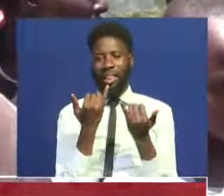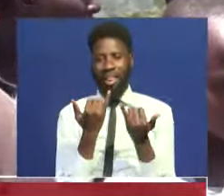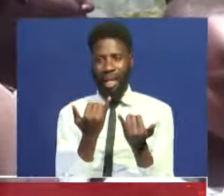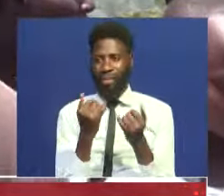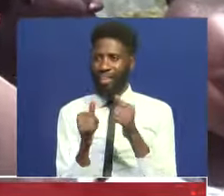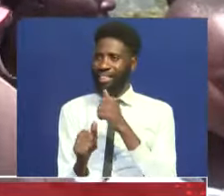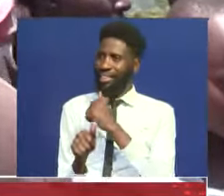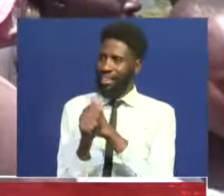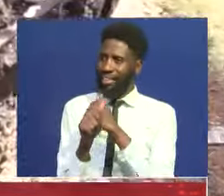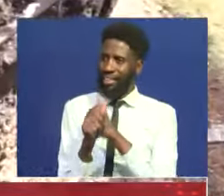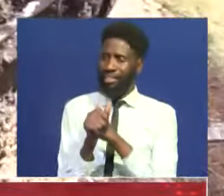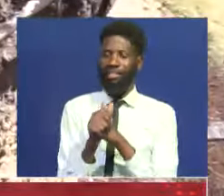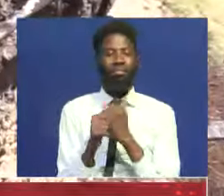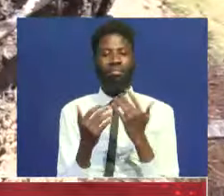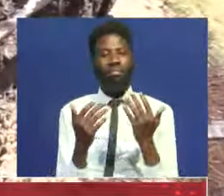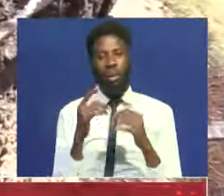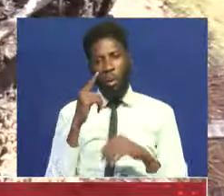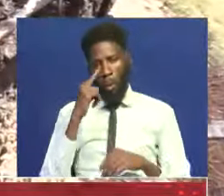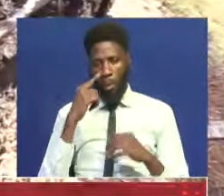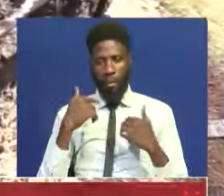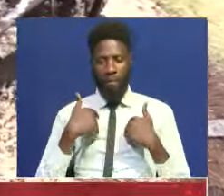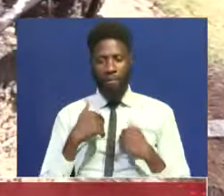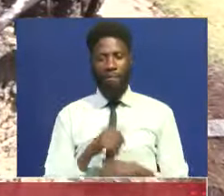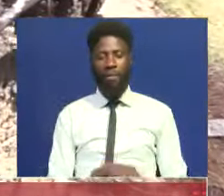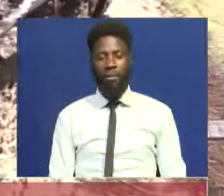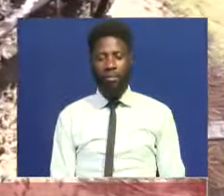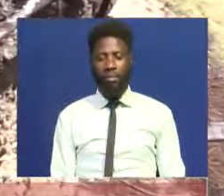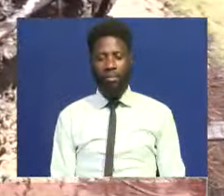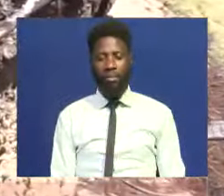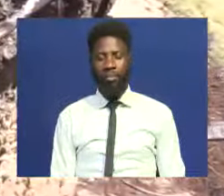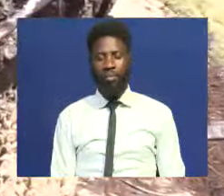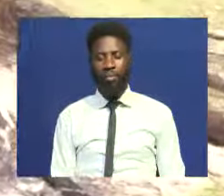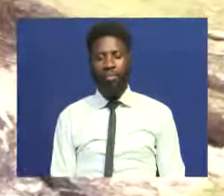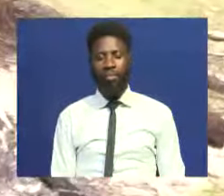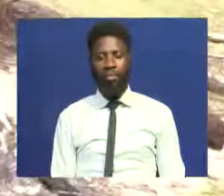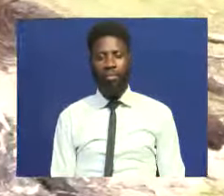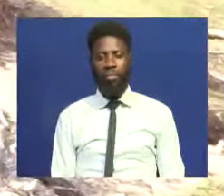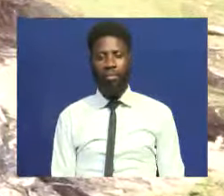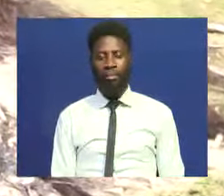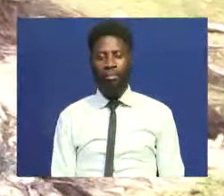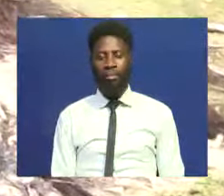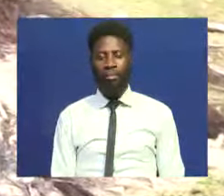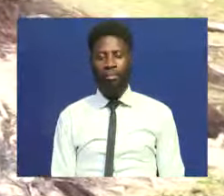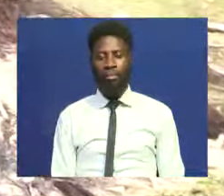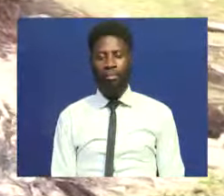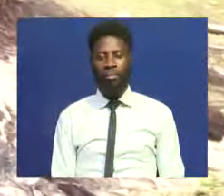kwa maboma. Opicho Chemtai for Sunday Express.